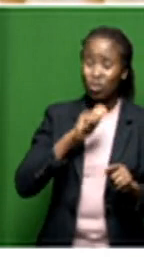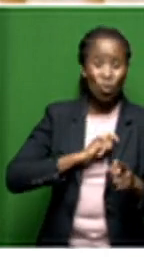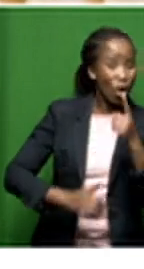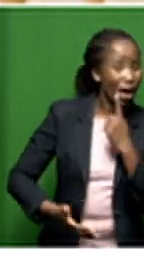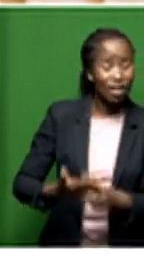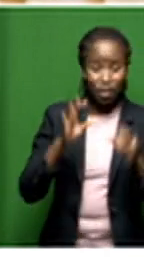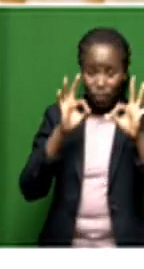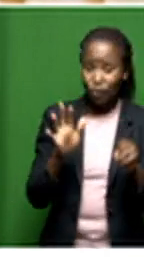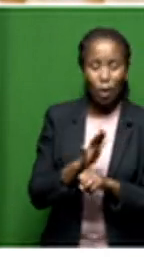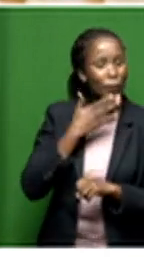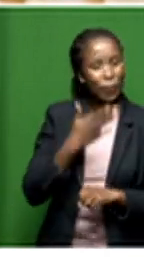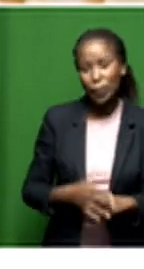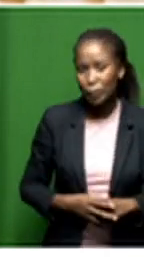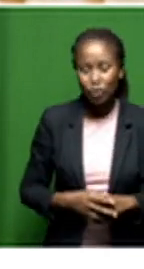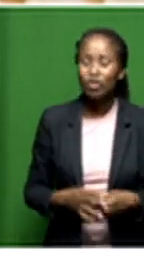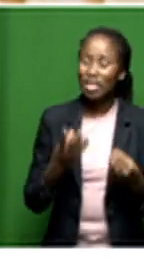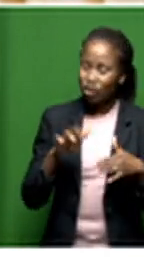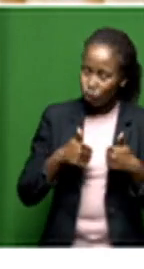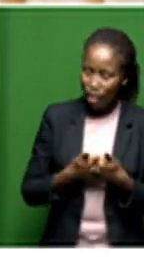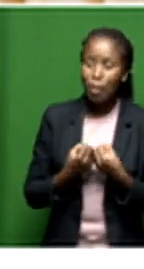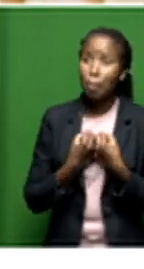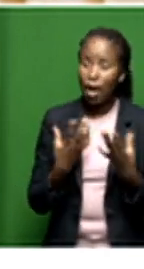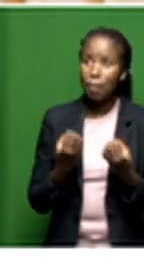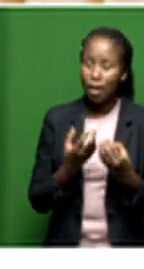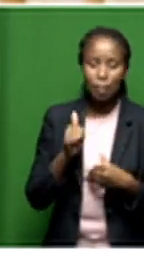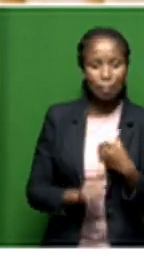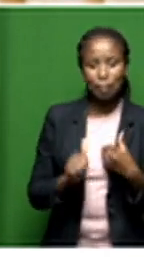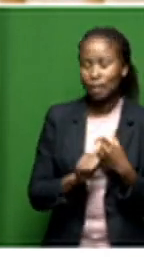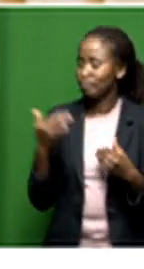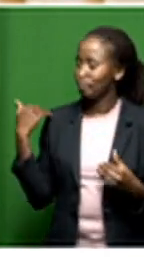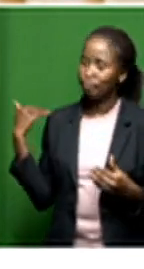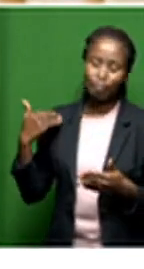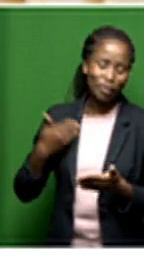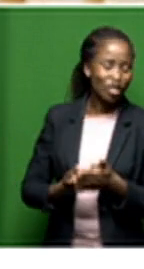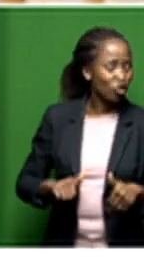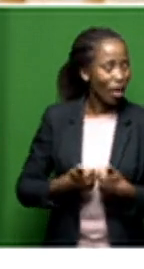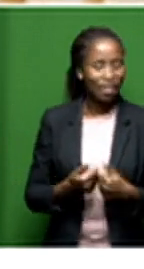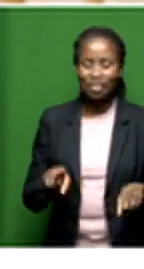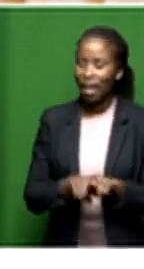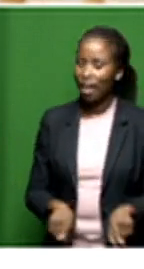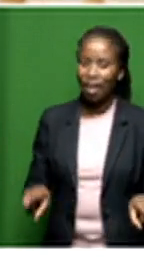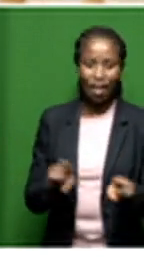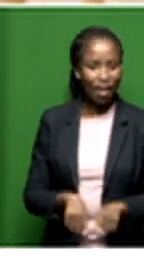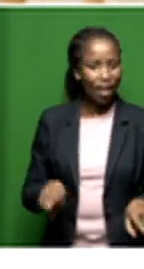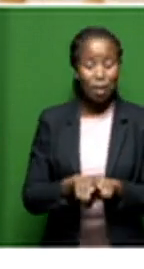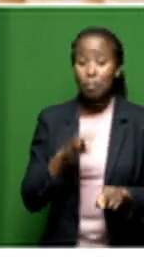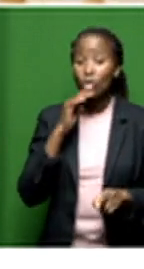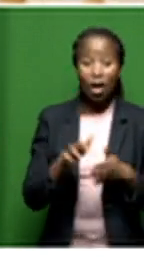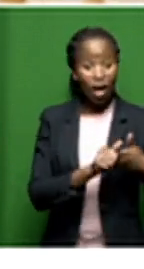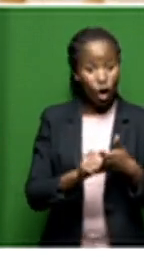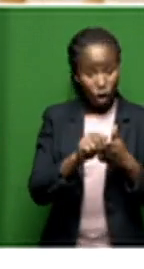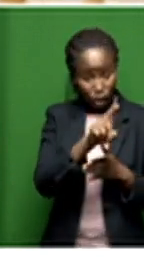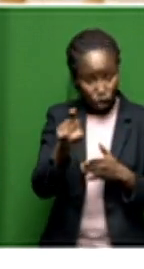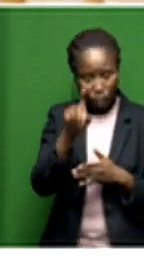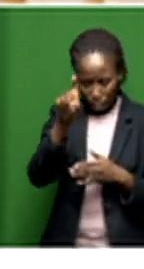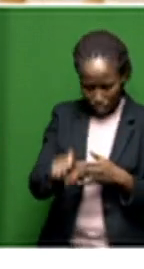an ongoing challenge for many, many months, and certainly post the 1st of November, the entire leadership would need to again